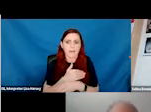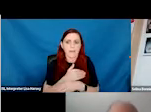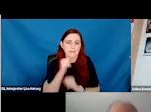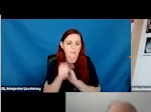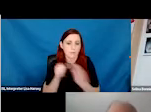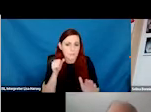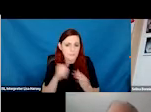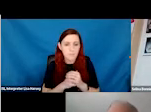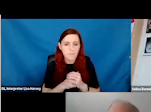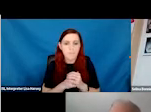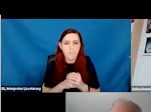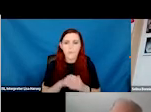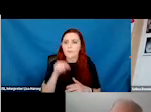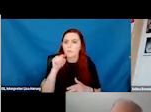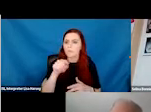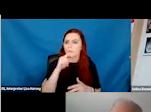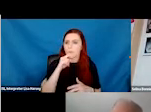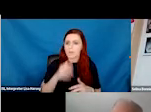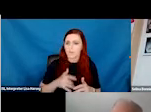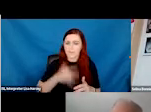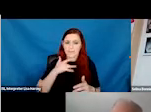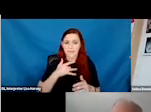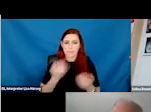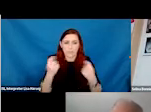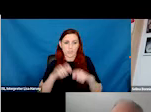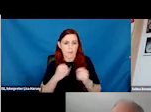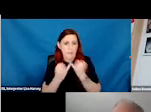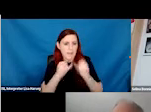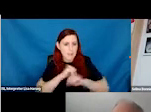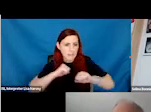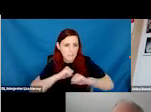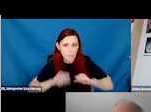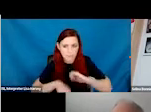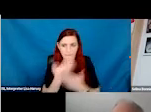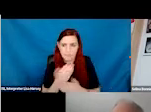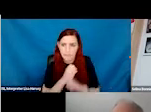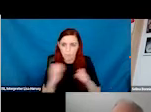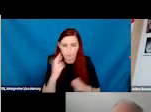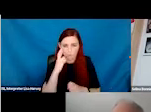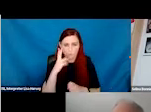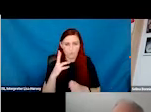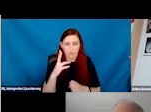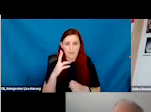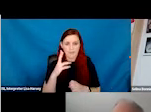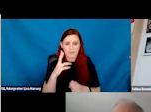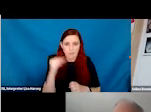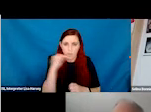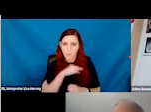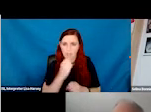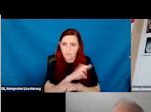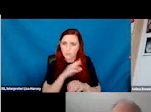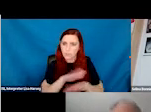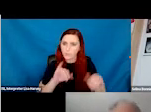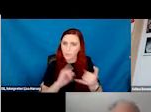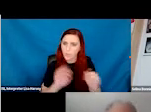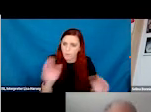When the inclusive play spaces were being developed, everyone recognized the benefits of play for children with autism, but a major fear from parents